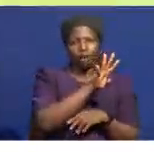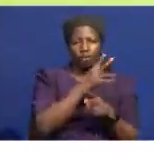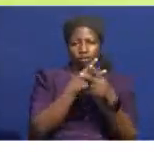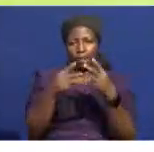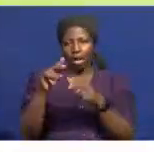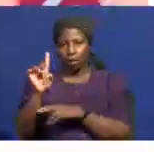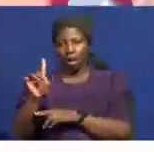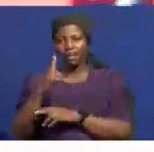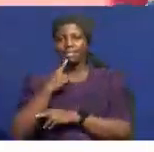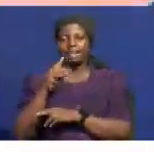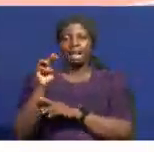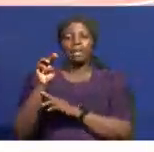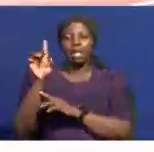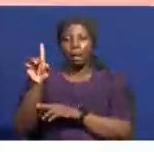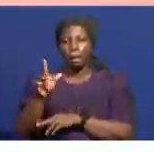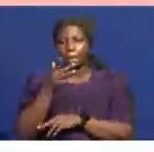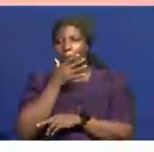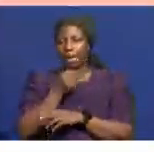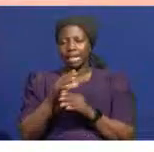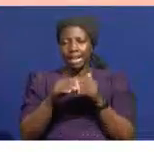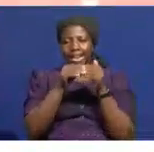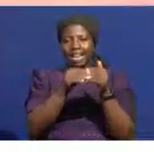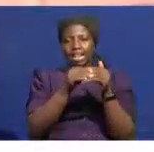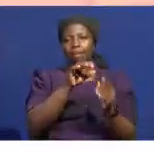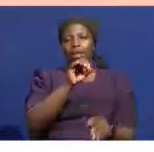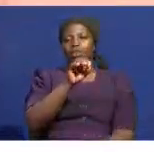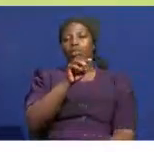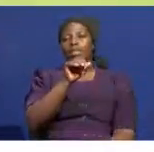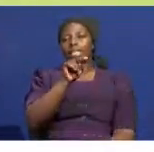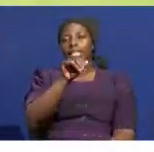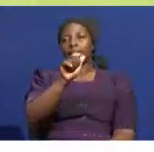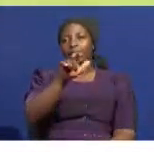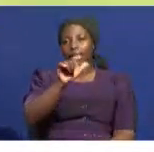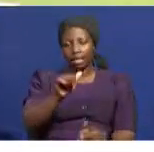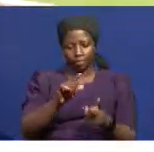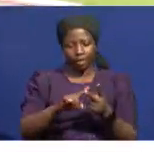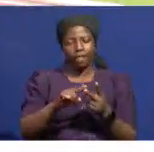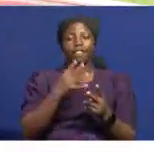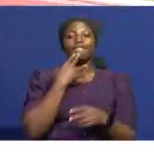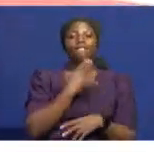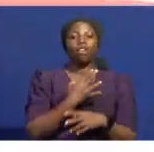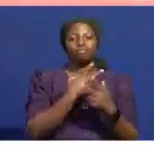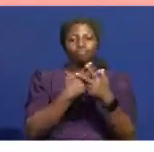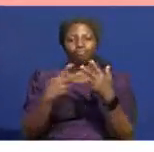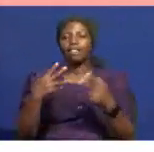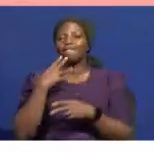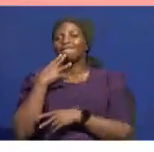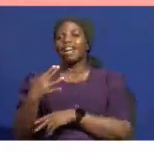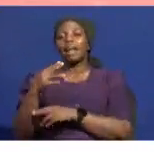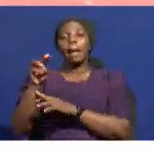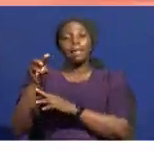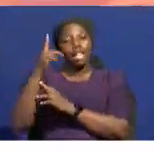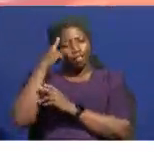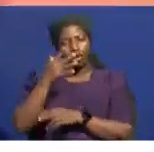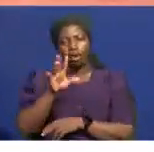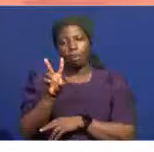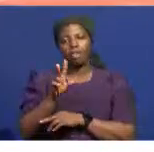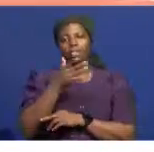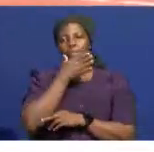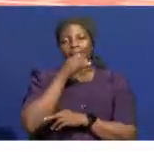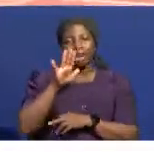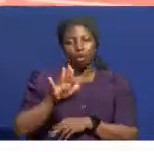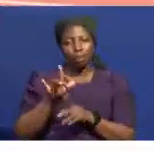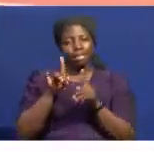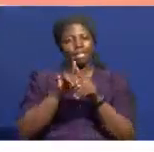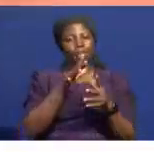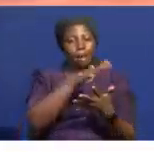men, headlined by African record holder Ferdinand Omanyala, 4x400 meters for both men and women, as well as the